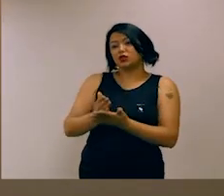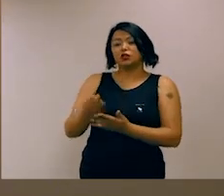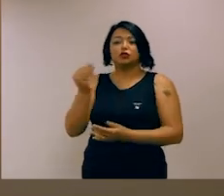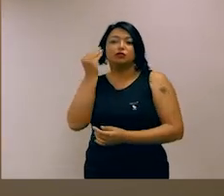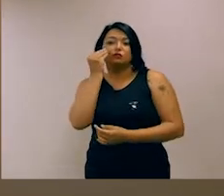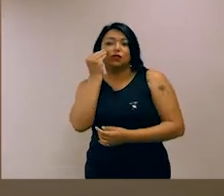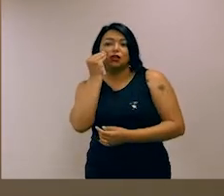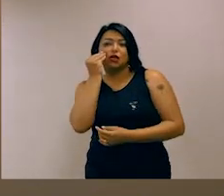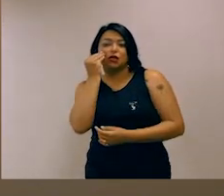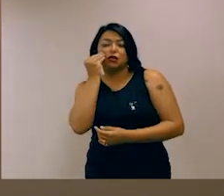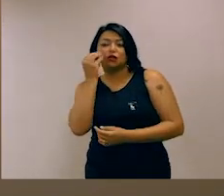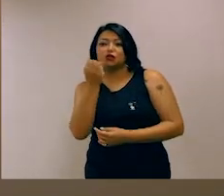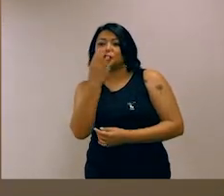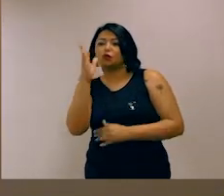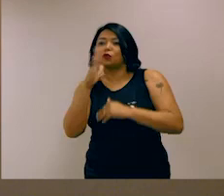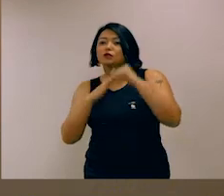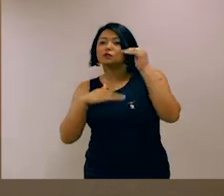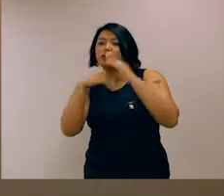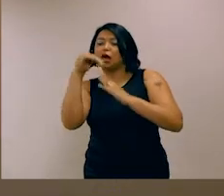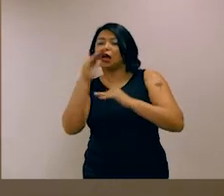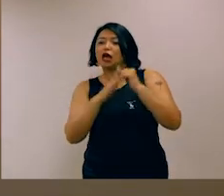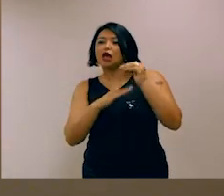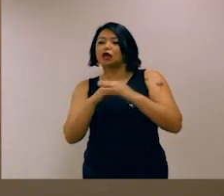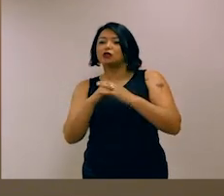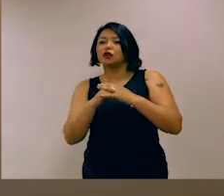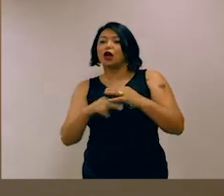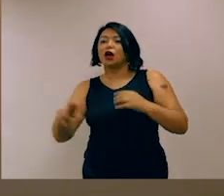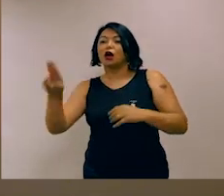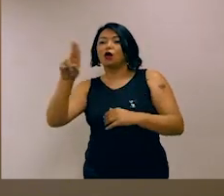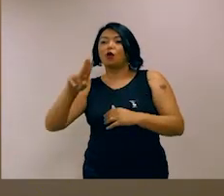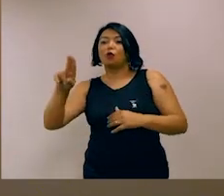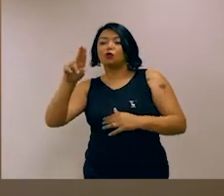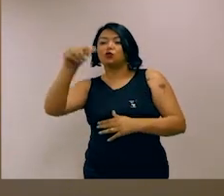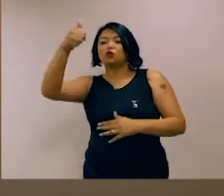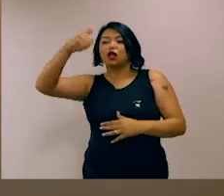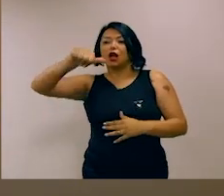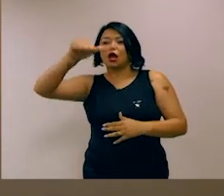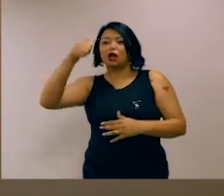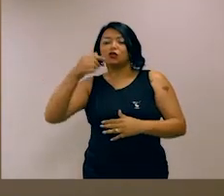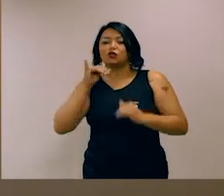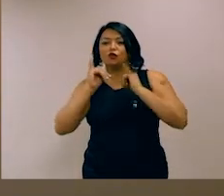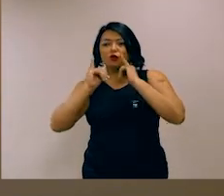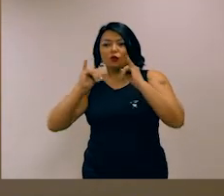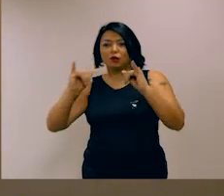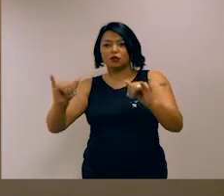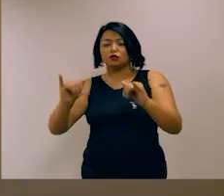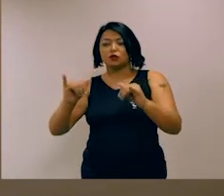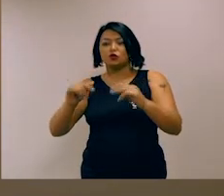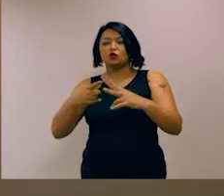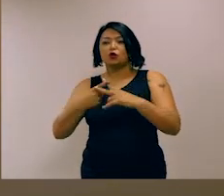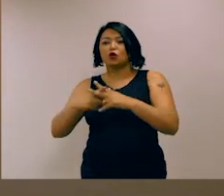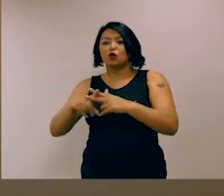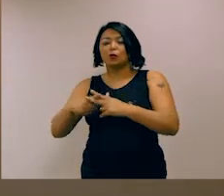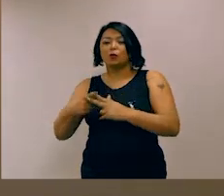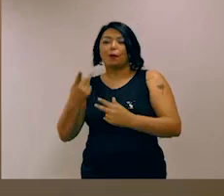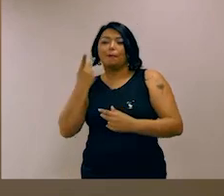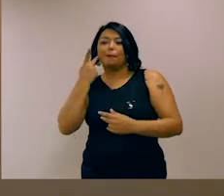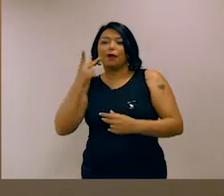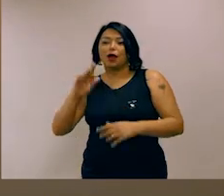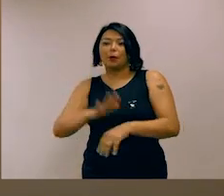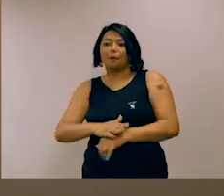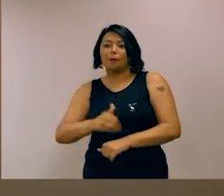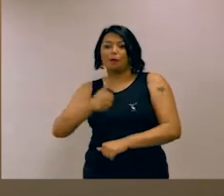and good practices related to the use of data analysis as an instrument to improve